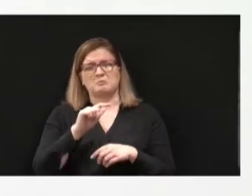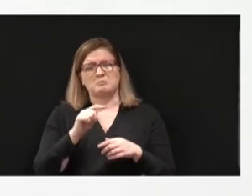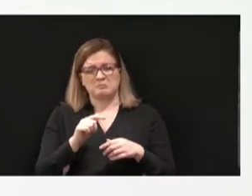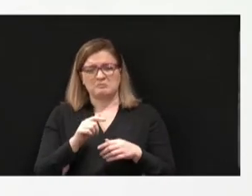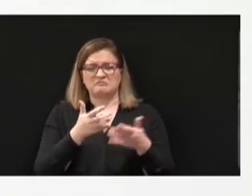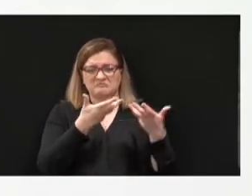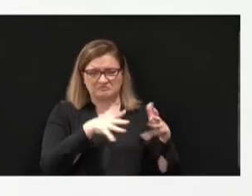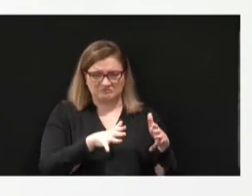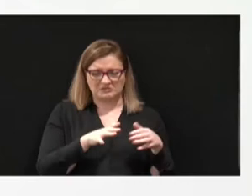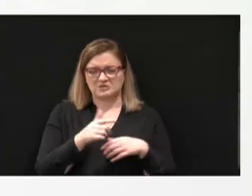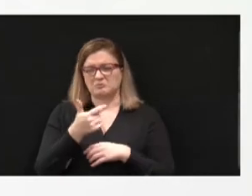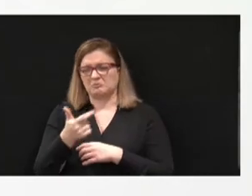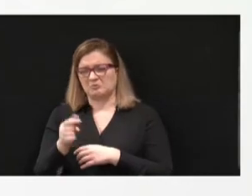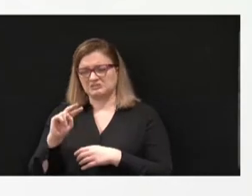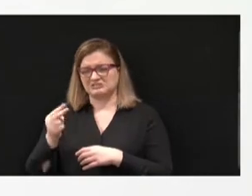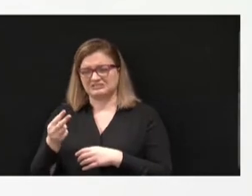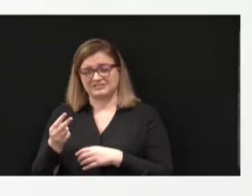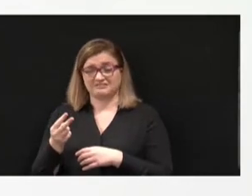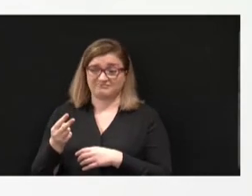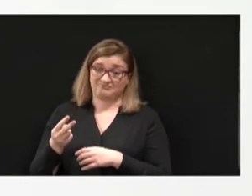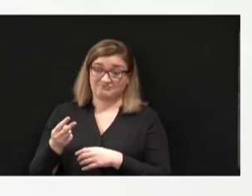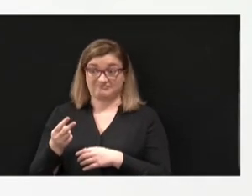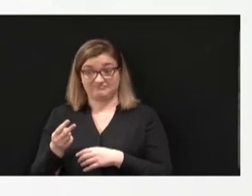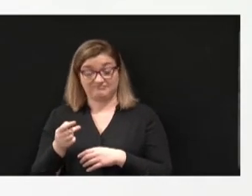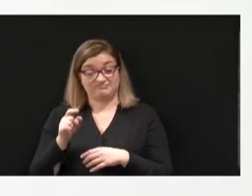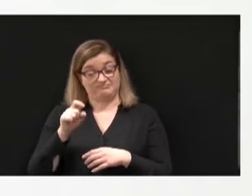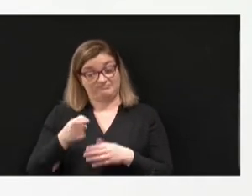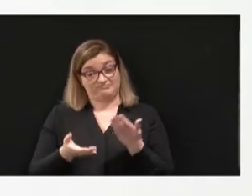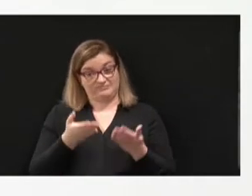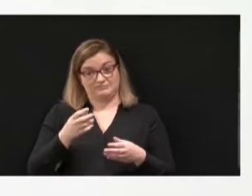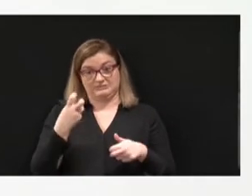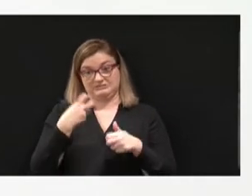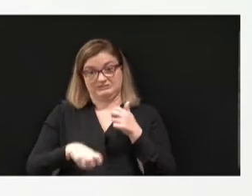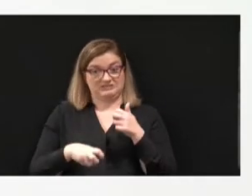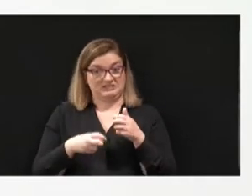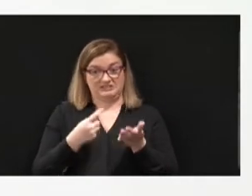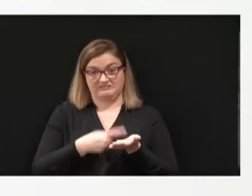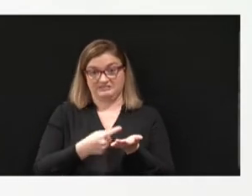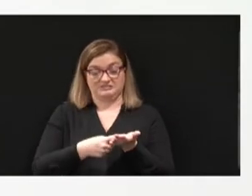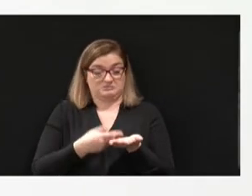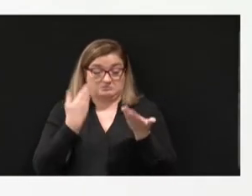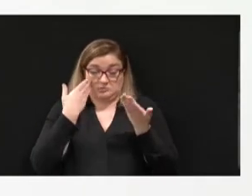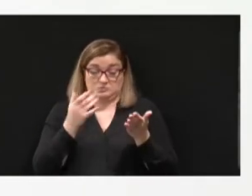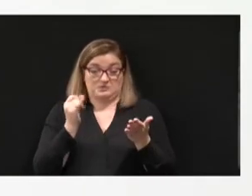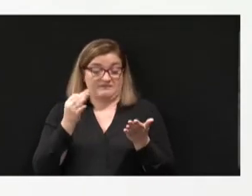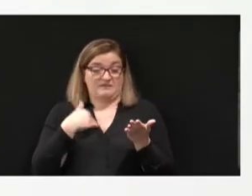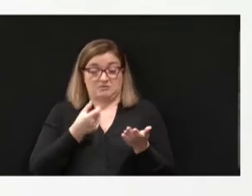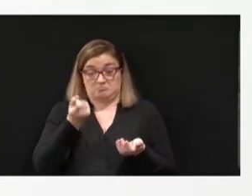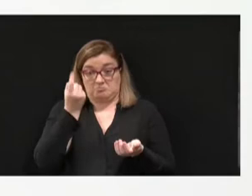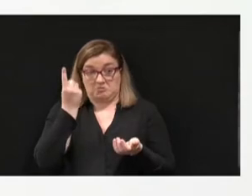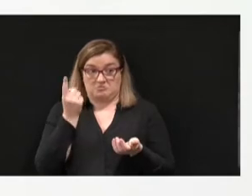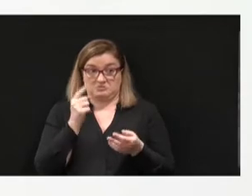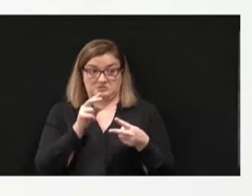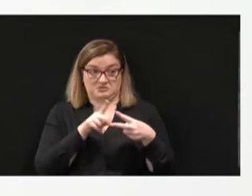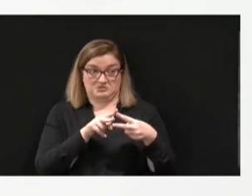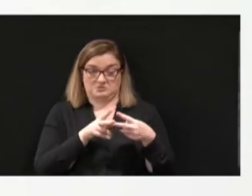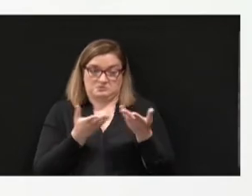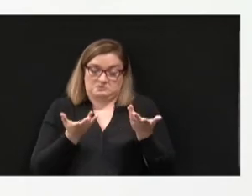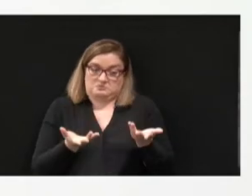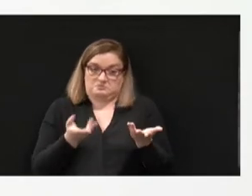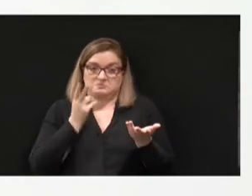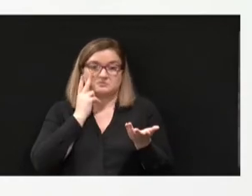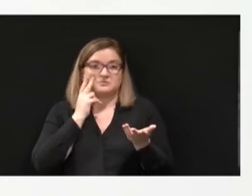I don't know, this might be a little tough discussion because I'm not sure I know everything about it. So, of course, I got out the Cliff Notes or